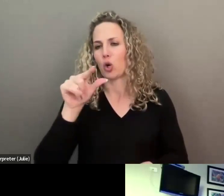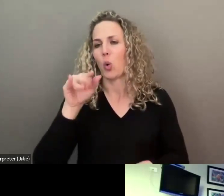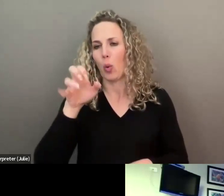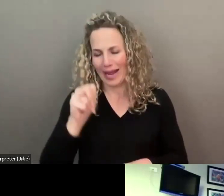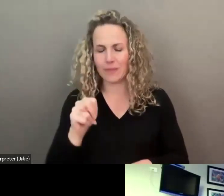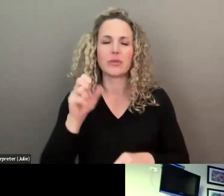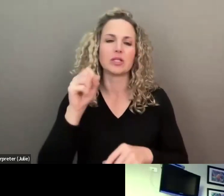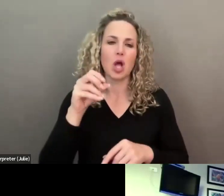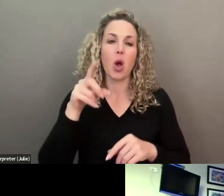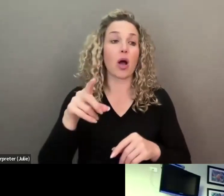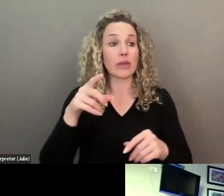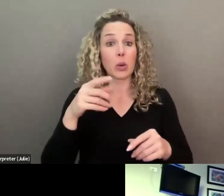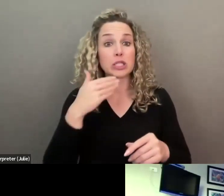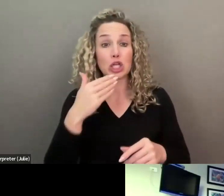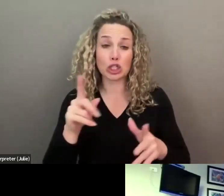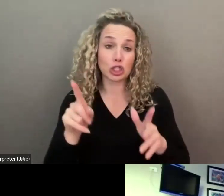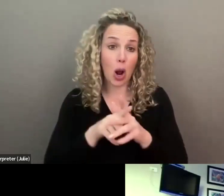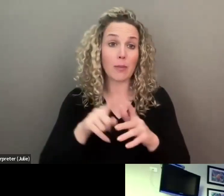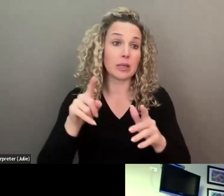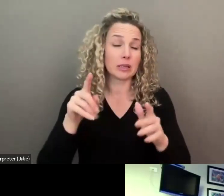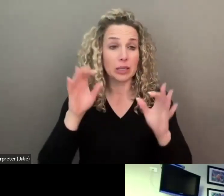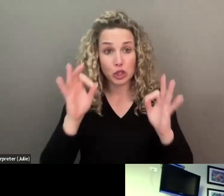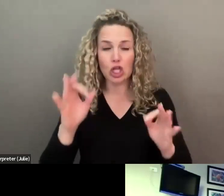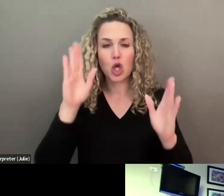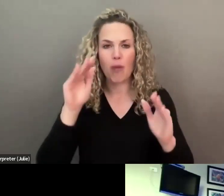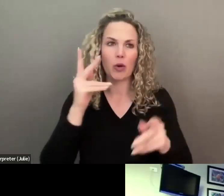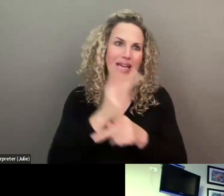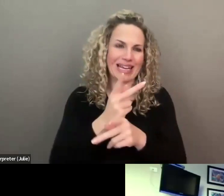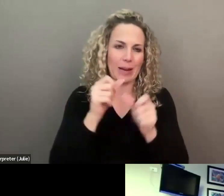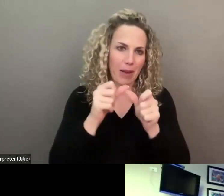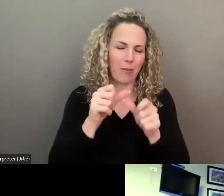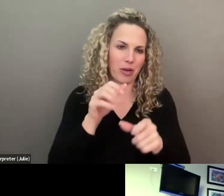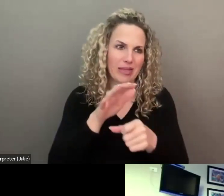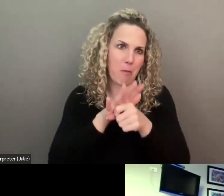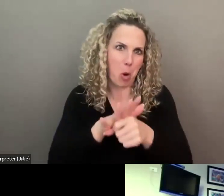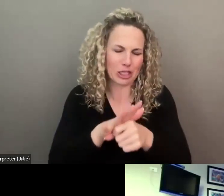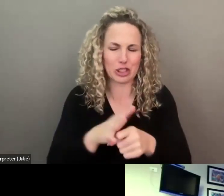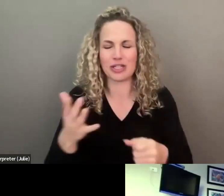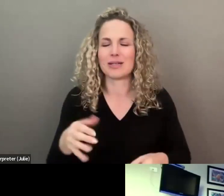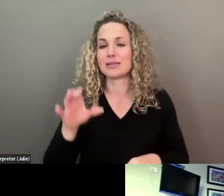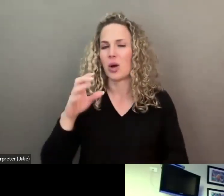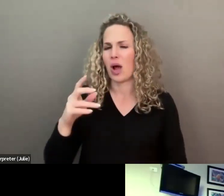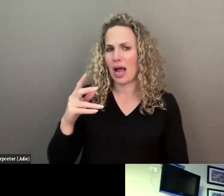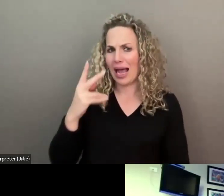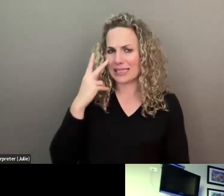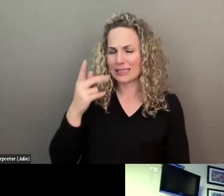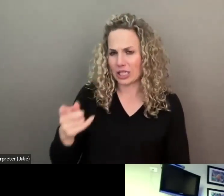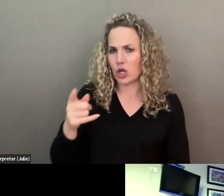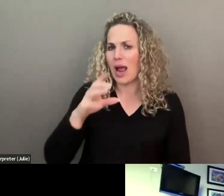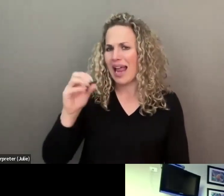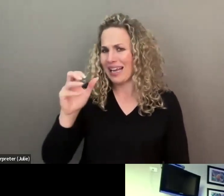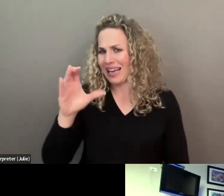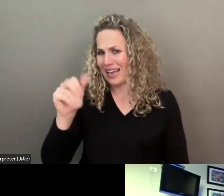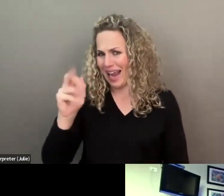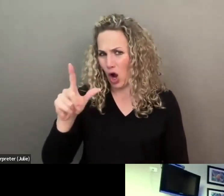event. So hopefully we can keep up the pressure. Hey, since you're on and I see Carol is here as well, can I pick on you guys next to